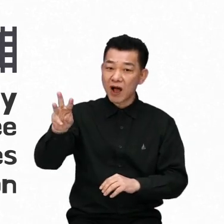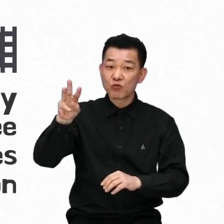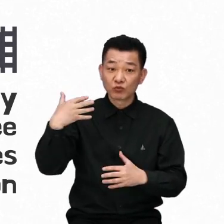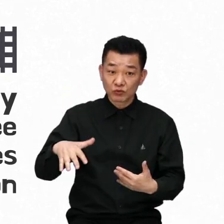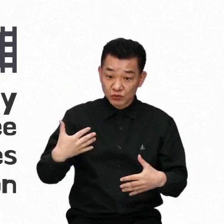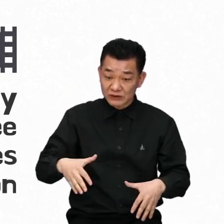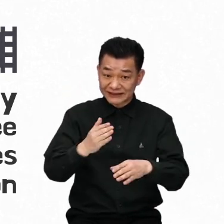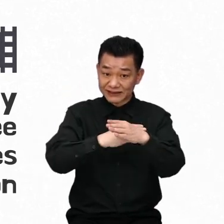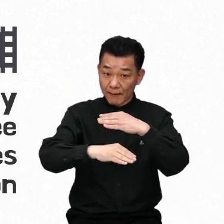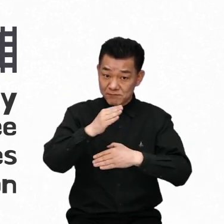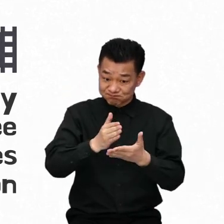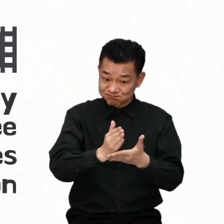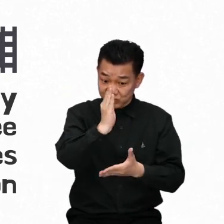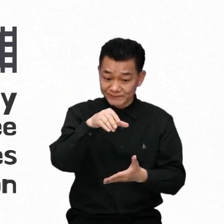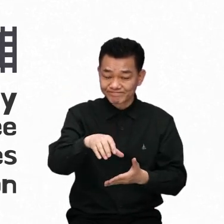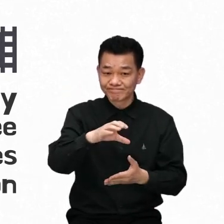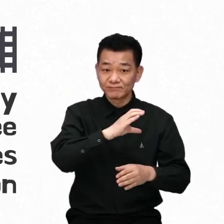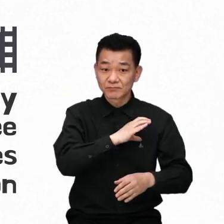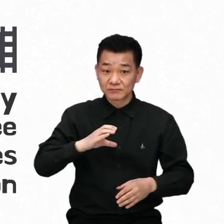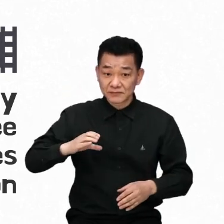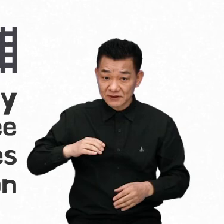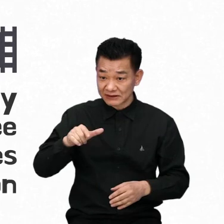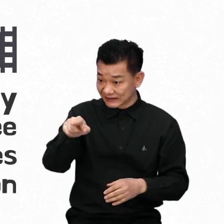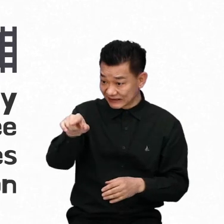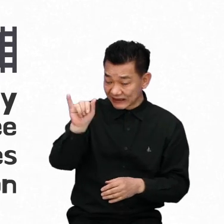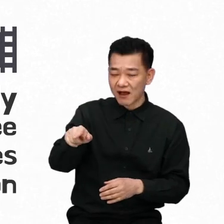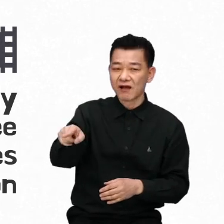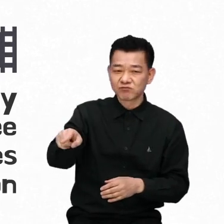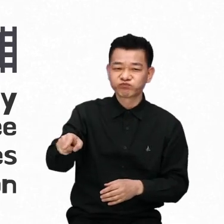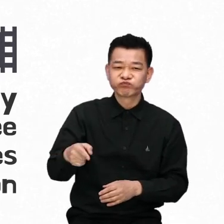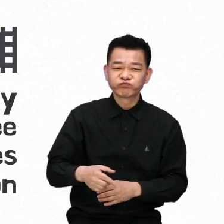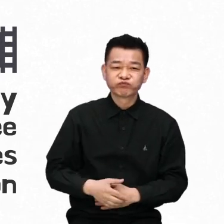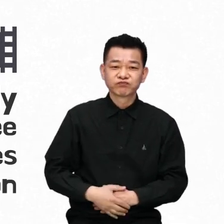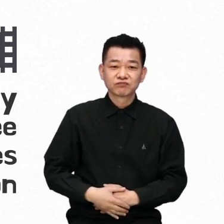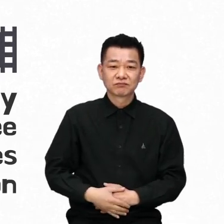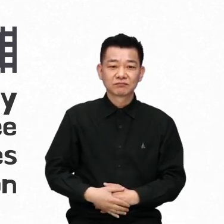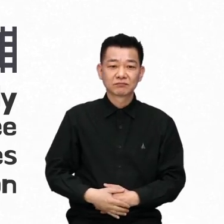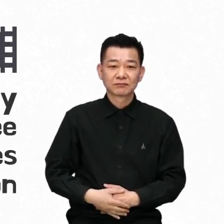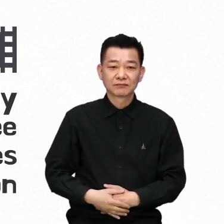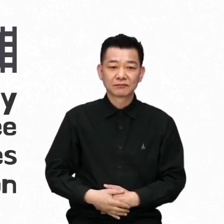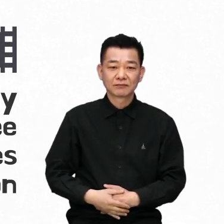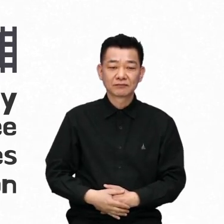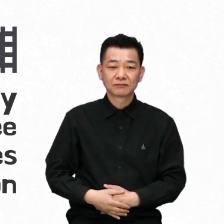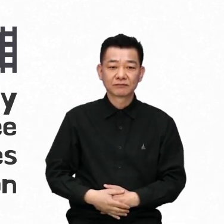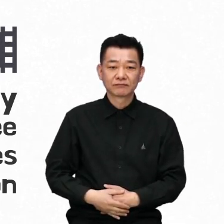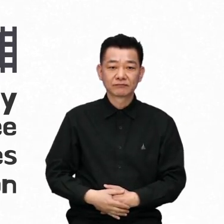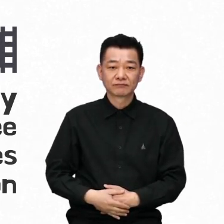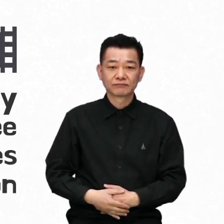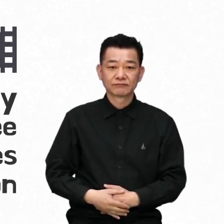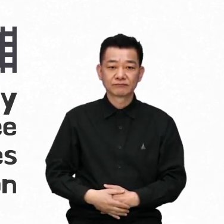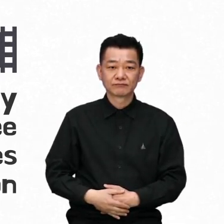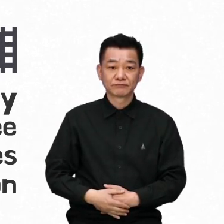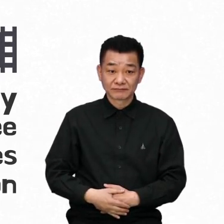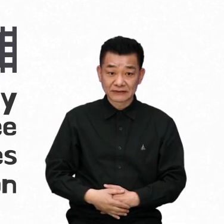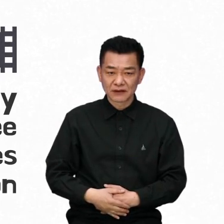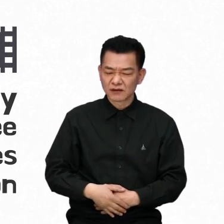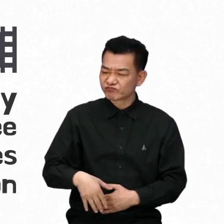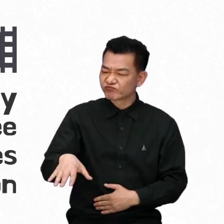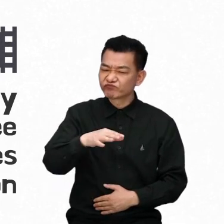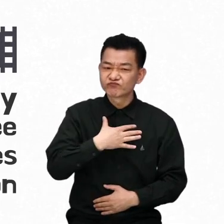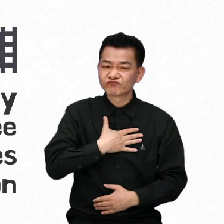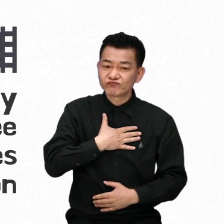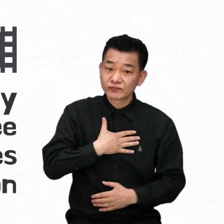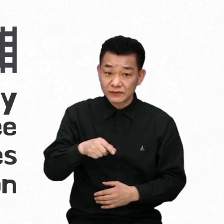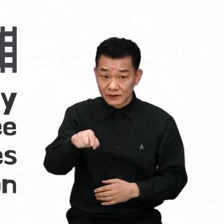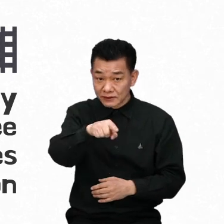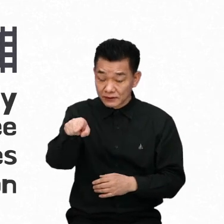Whoa! I had no idea that such a person is at the UN Committee on the Rights of Persons with Disabilities. I am